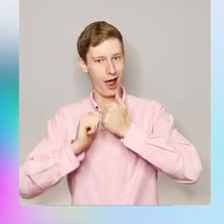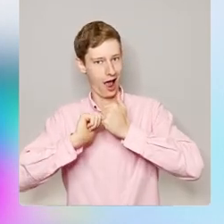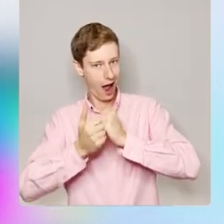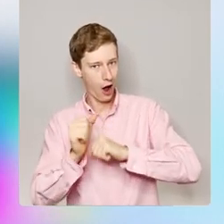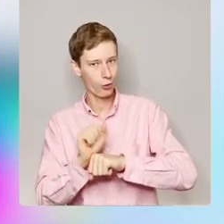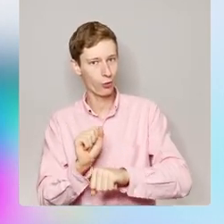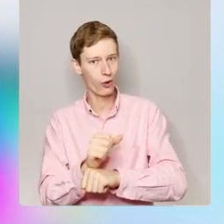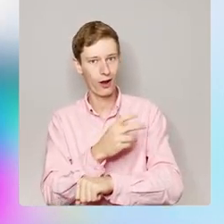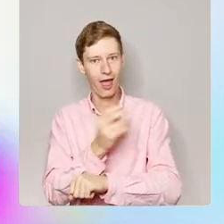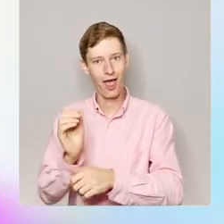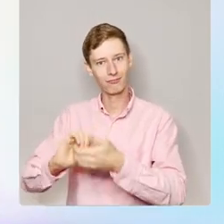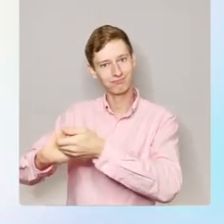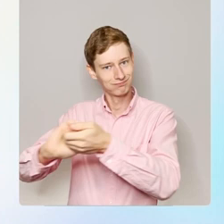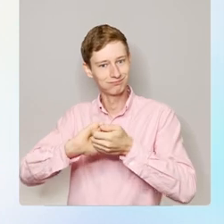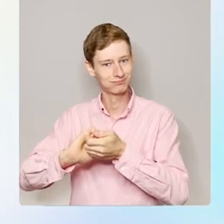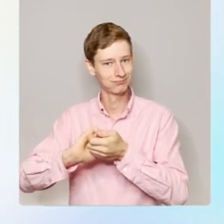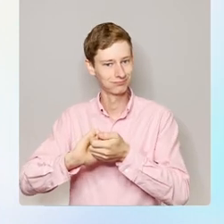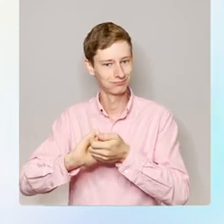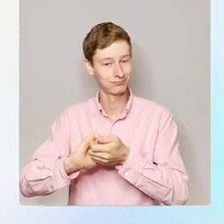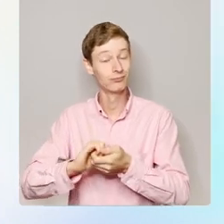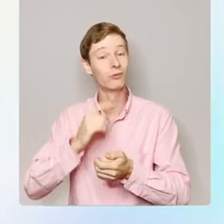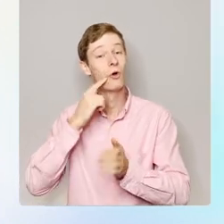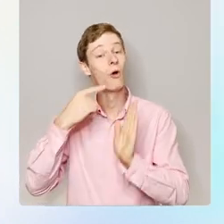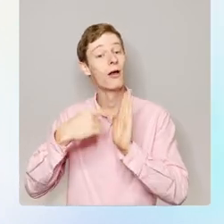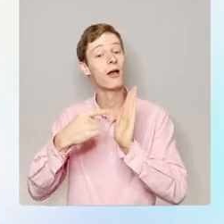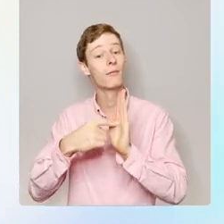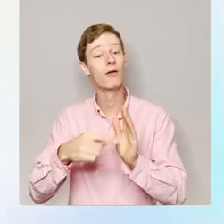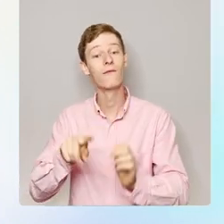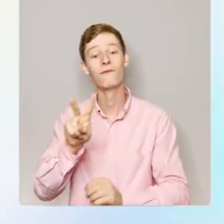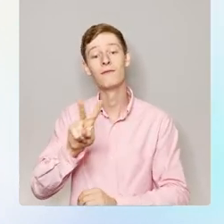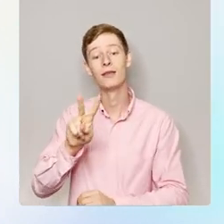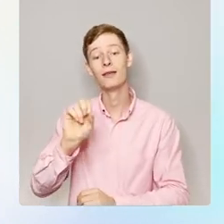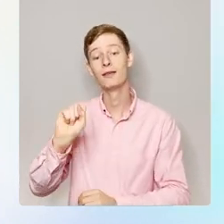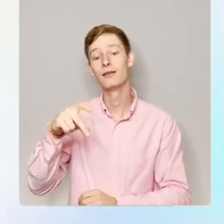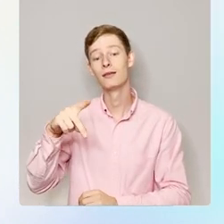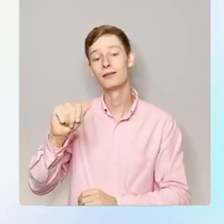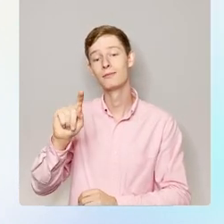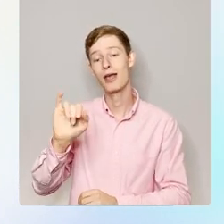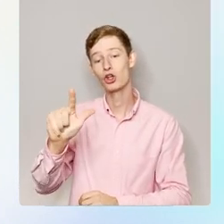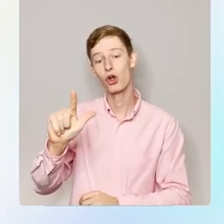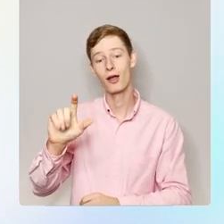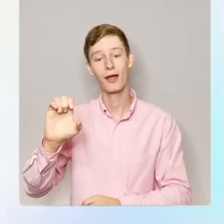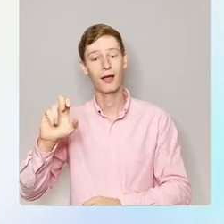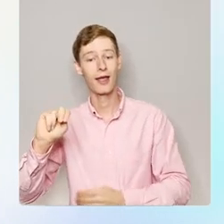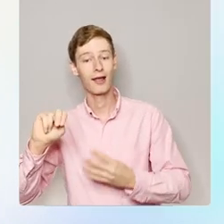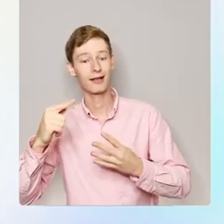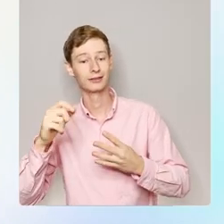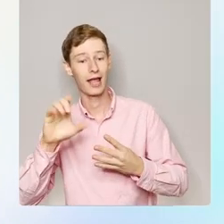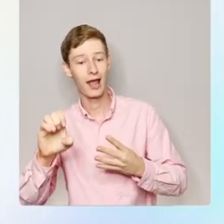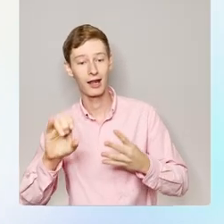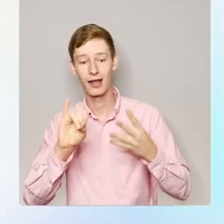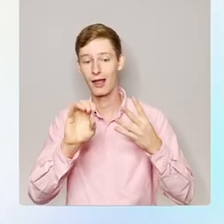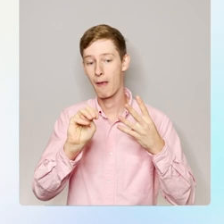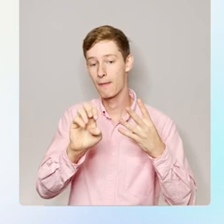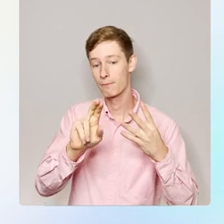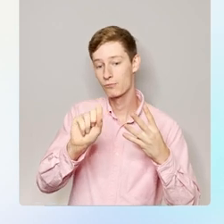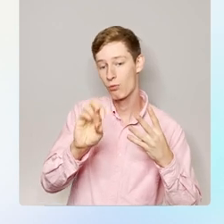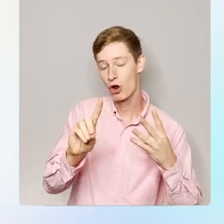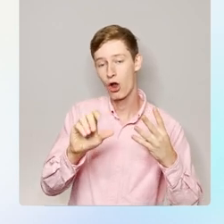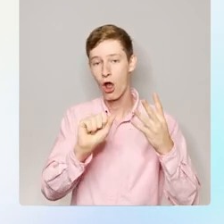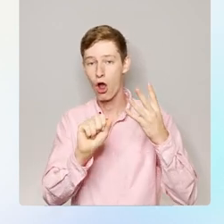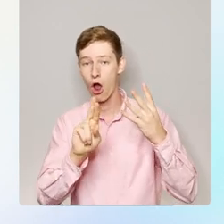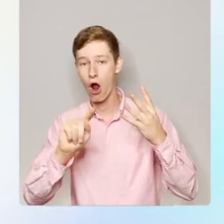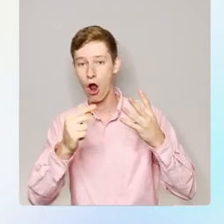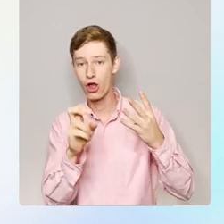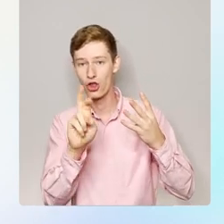together. For example, developers such as VSpatial, Engage, Immersed, and Arthur are helping